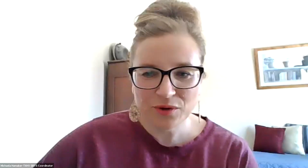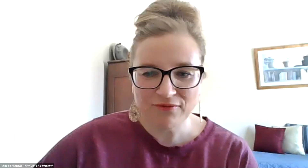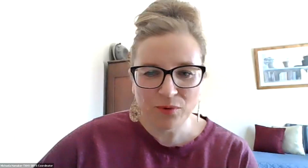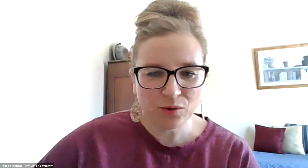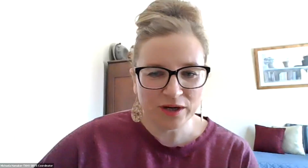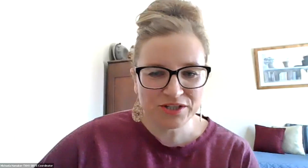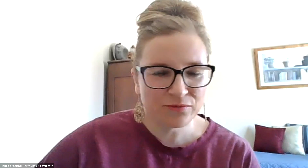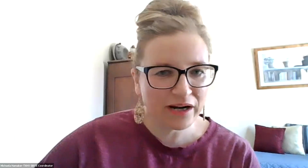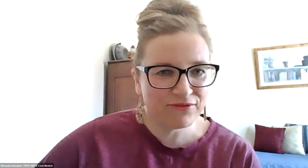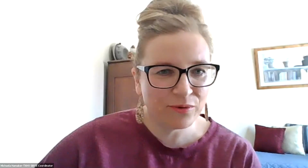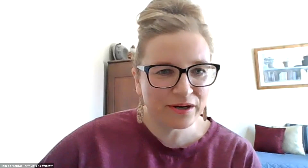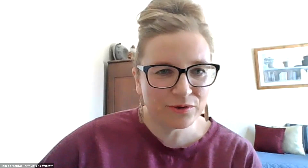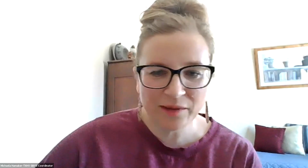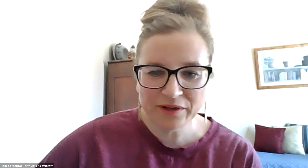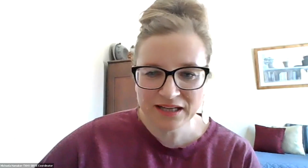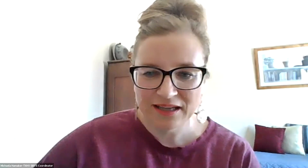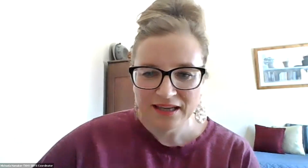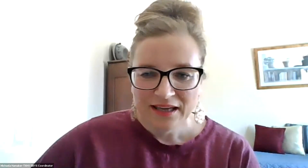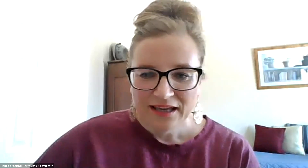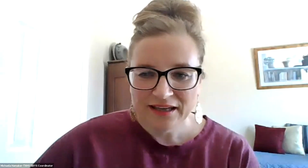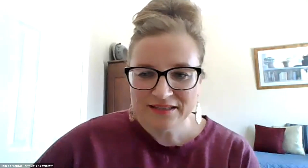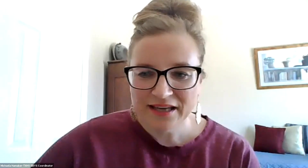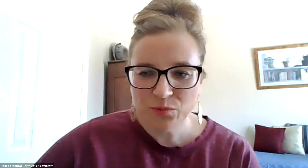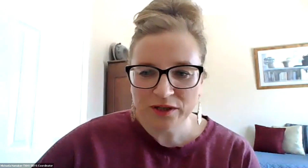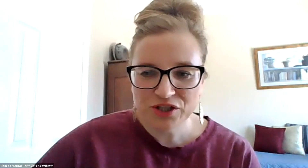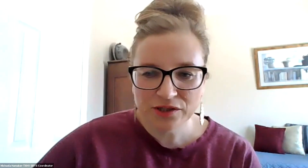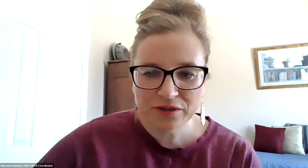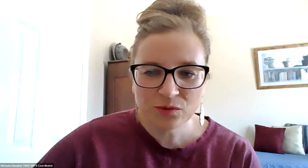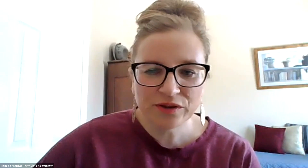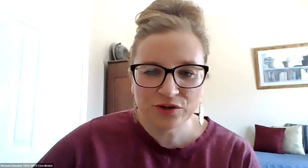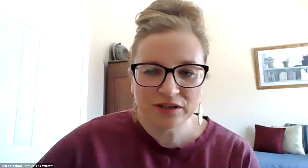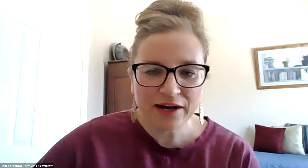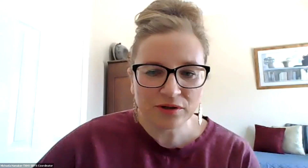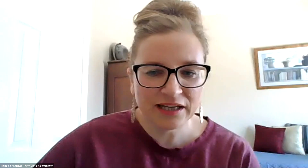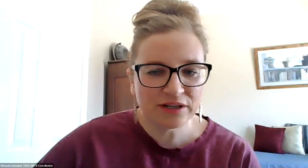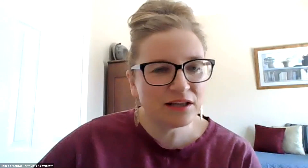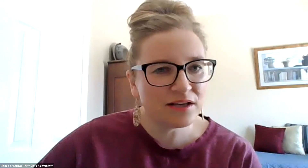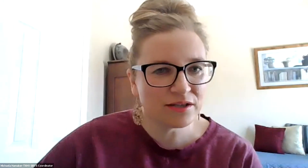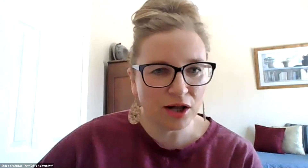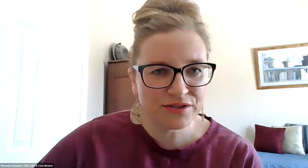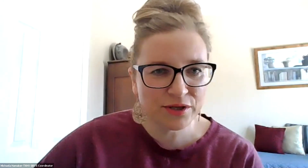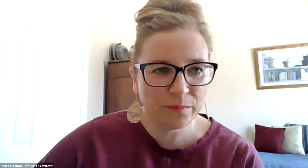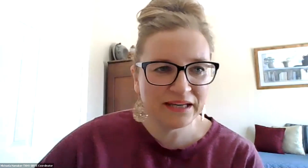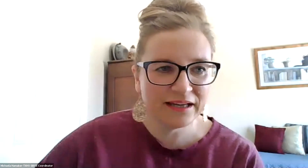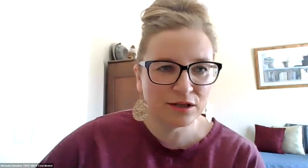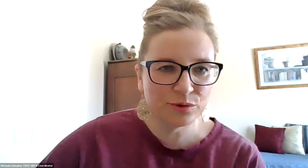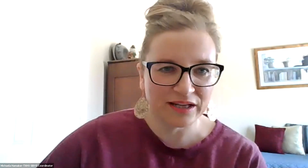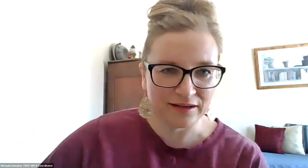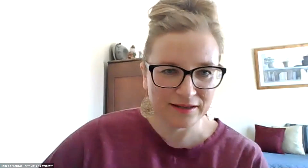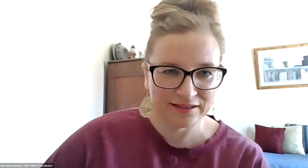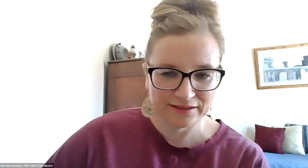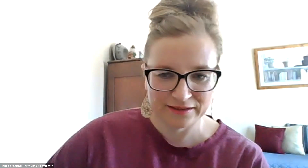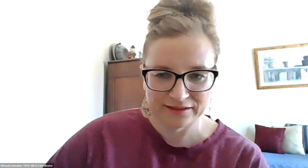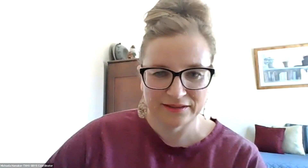We do have one question ready for you, Emily. It says, will children with unilateral hearing loss also be